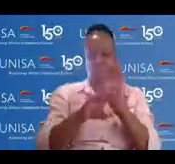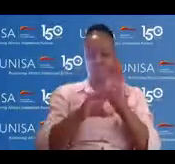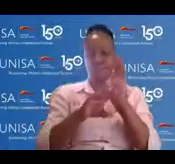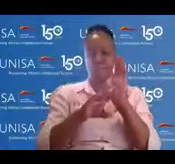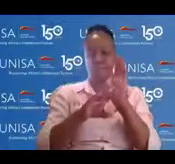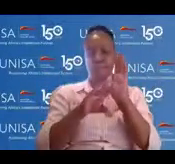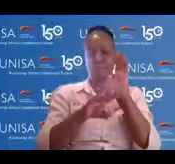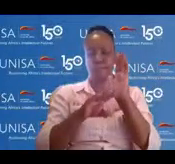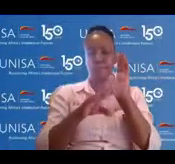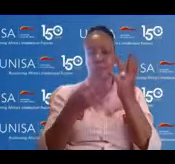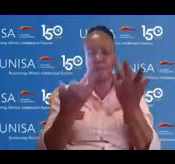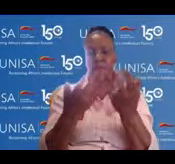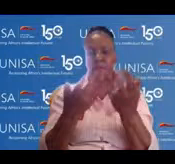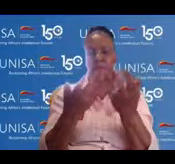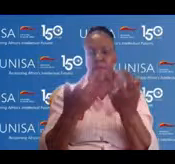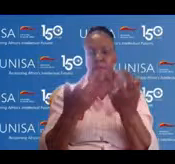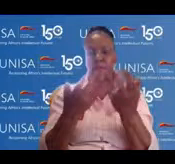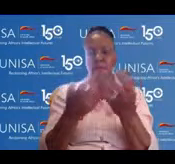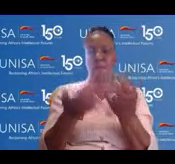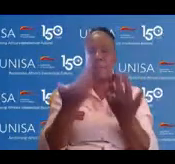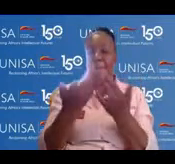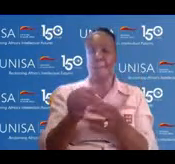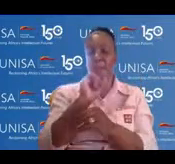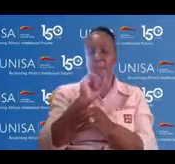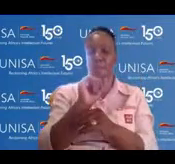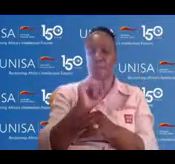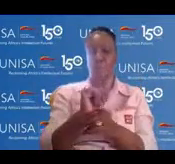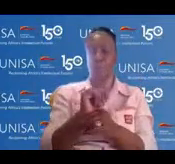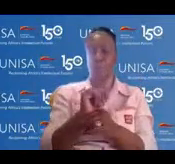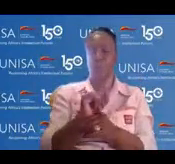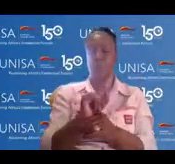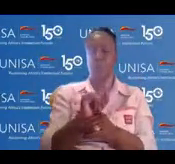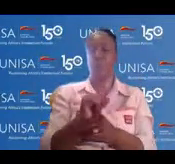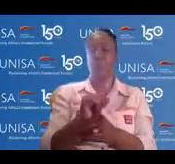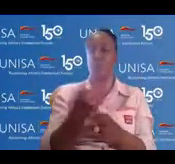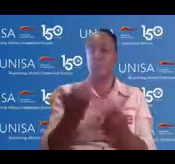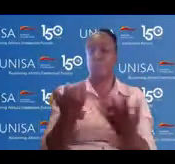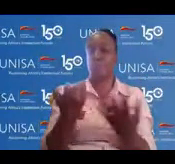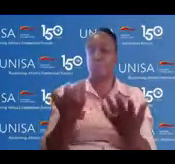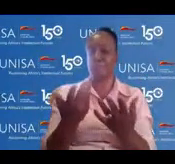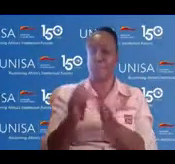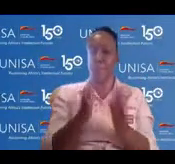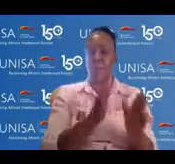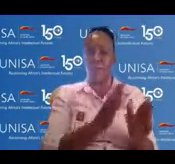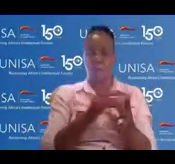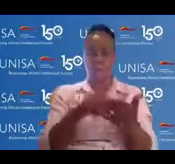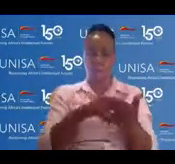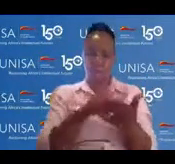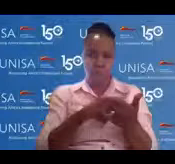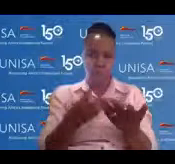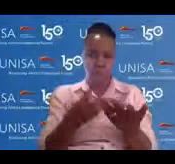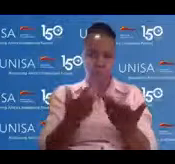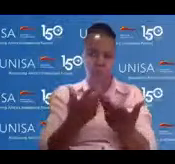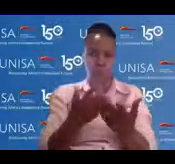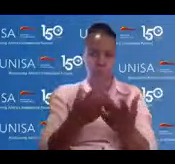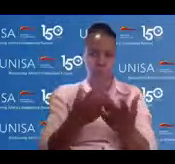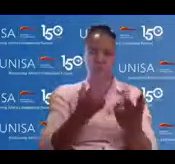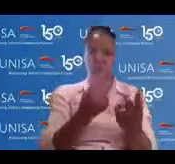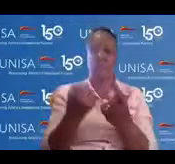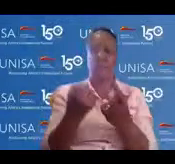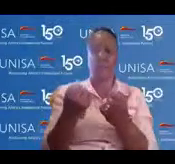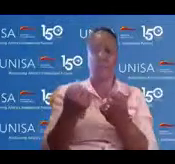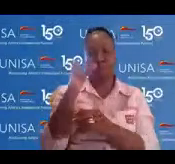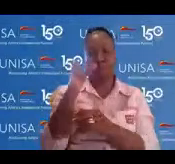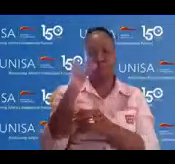a dishonest mindset where you're giving into the pressures of life and committing plagiarism or cheating, you are